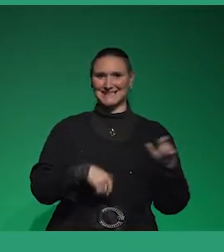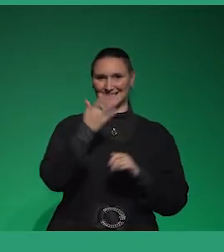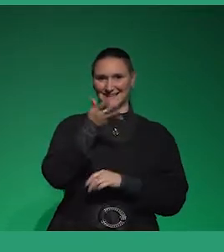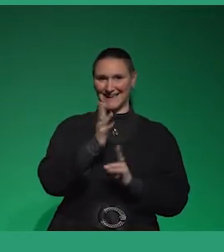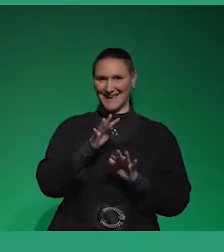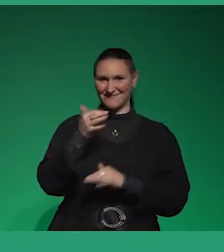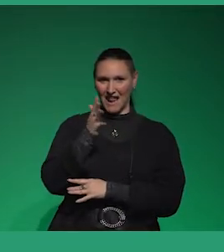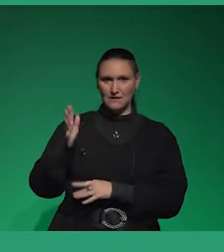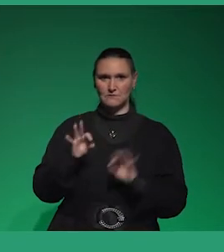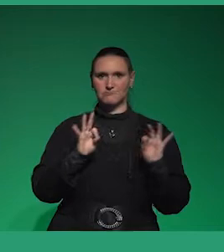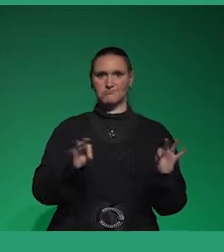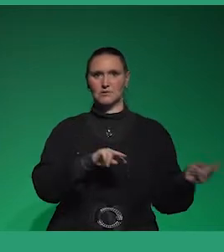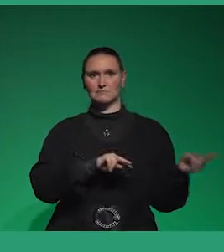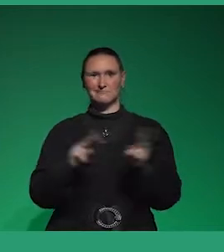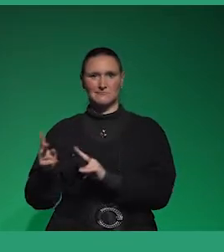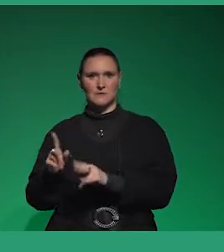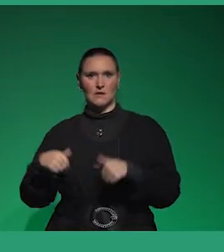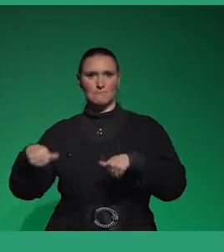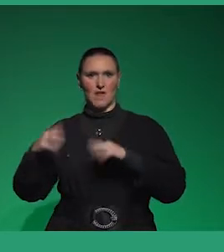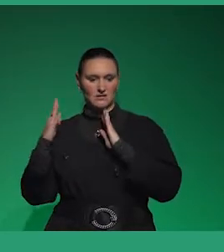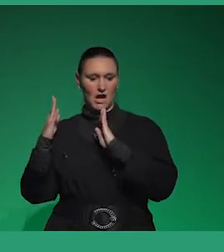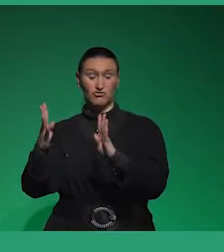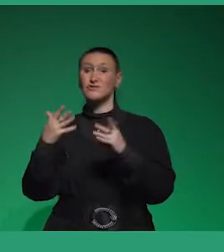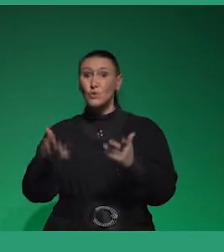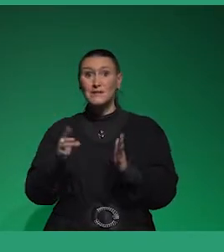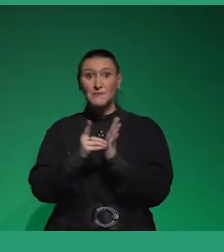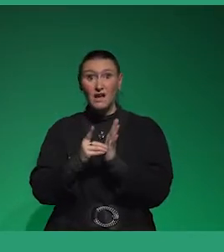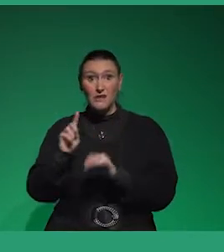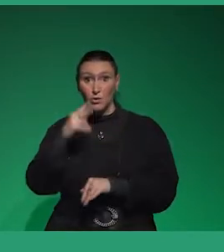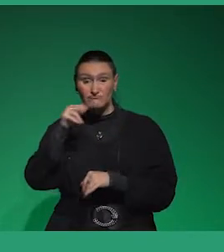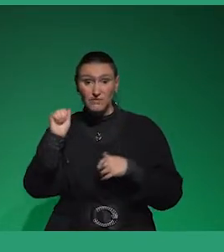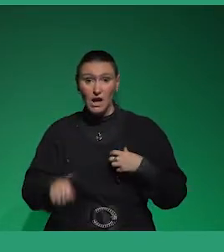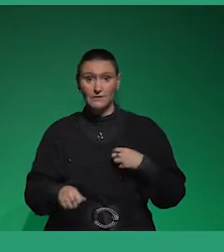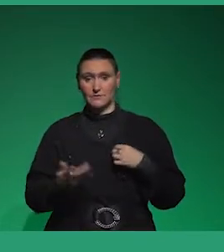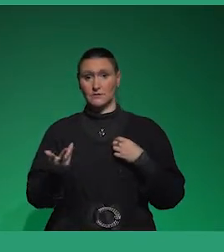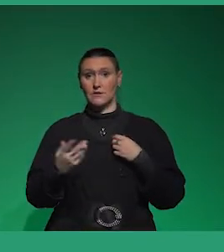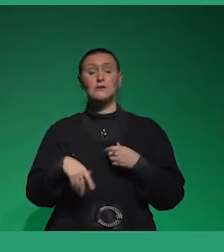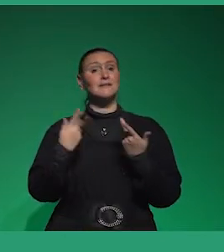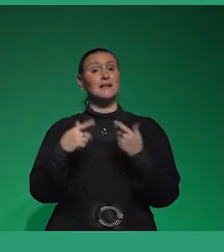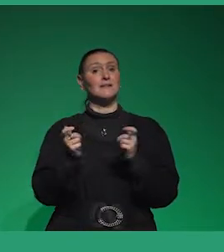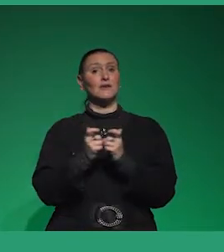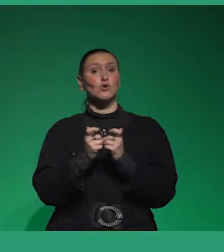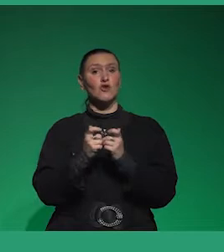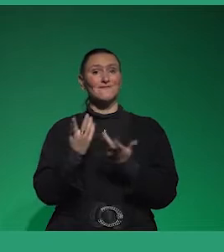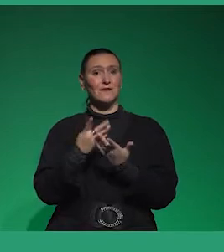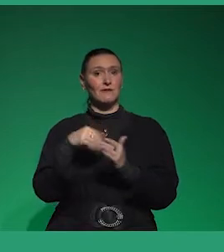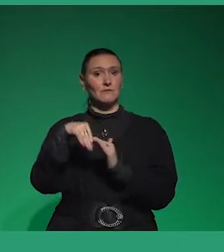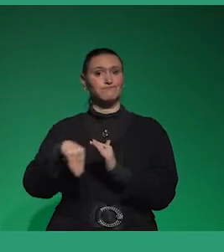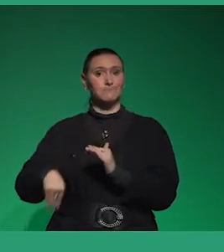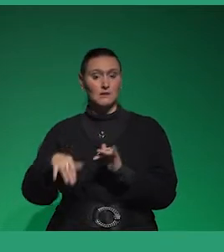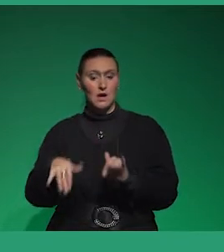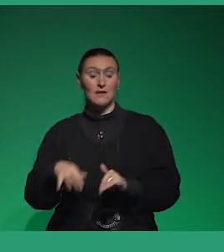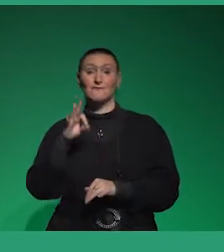to oil palm plantation. And this is what we see in the data. This is the carbon pool of the